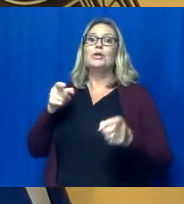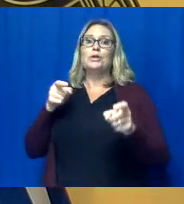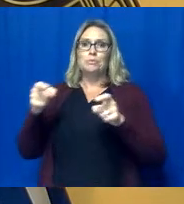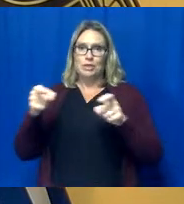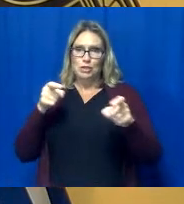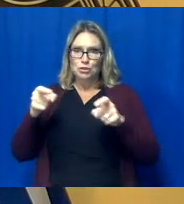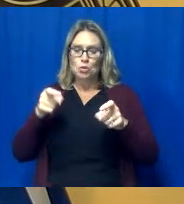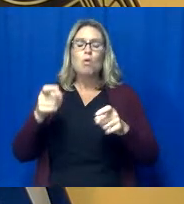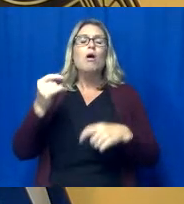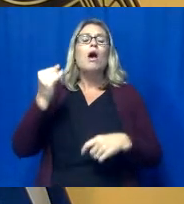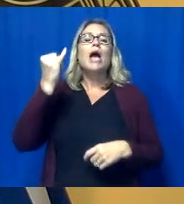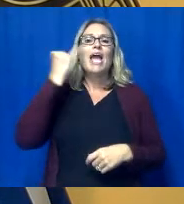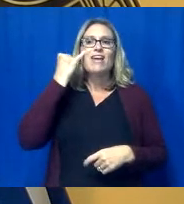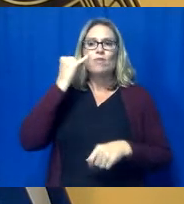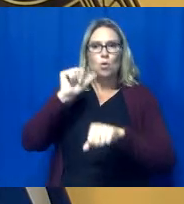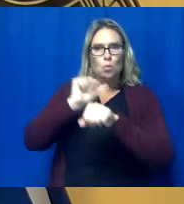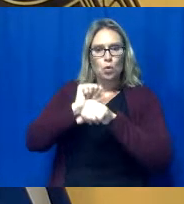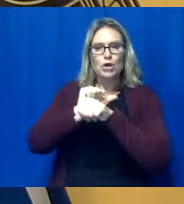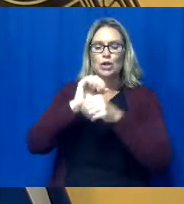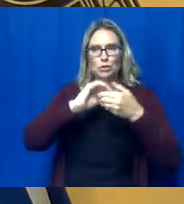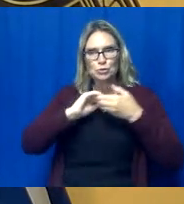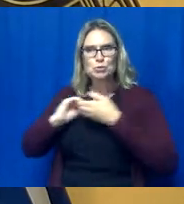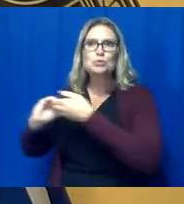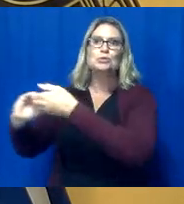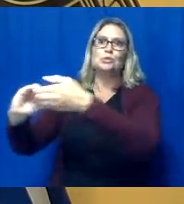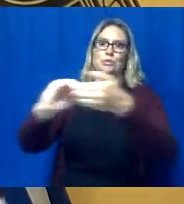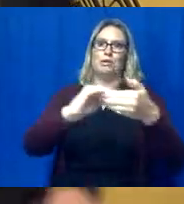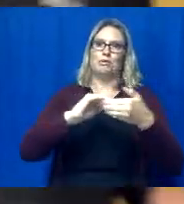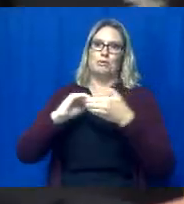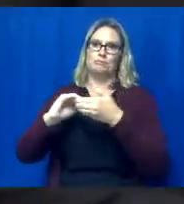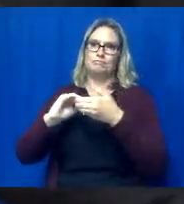continue to work together. Thank you very much.